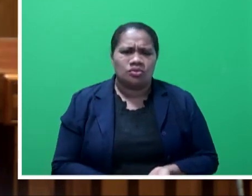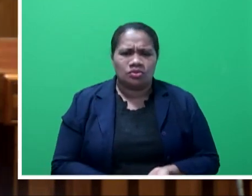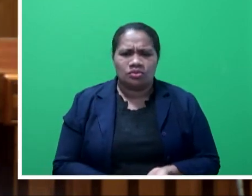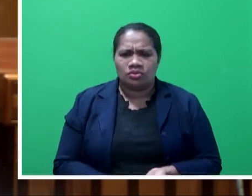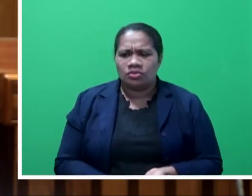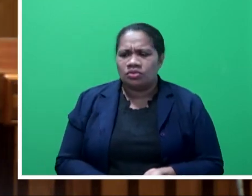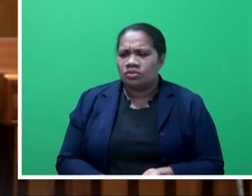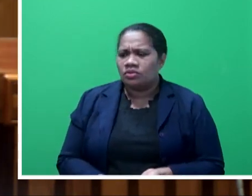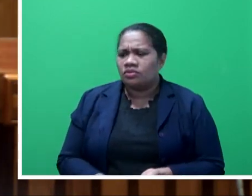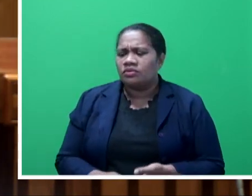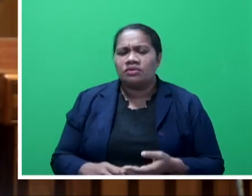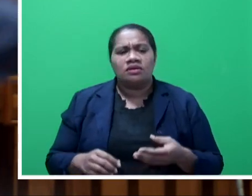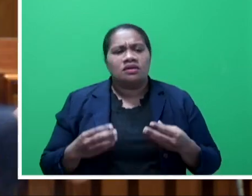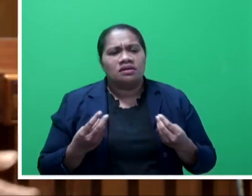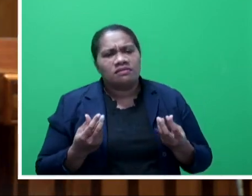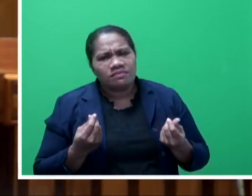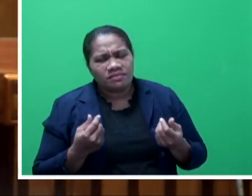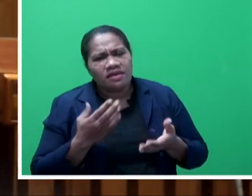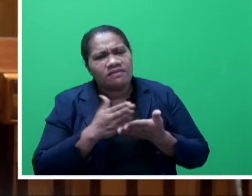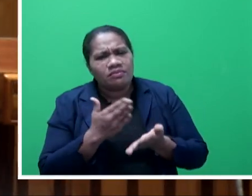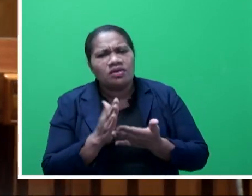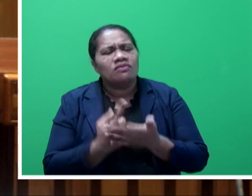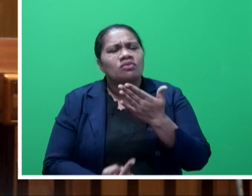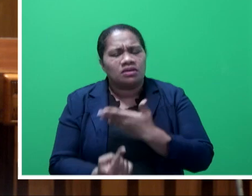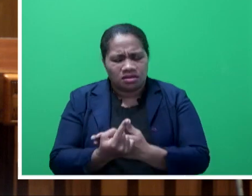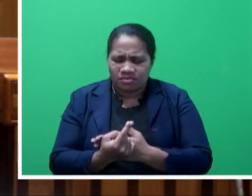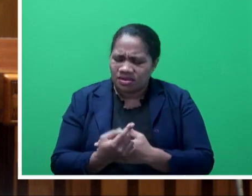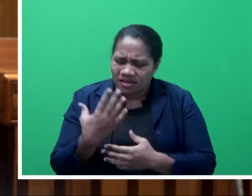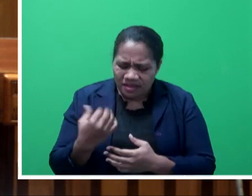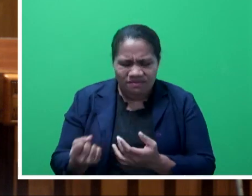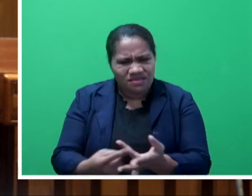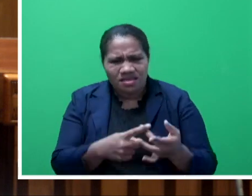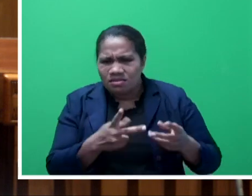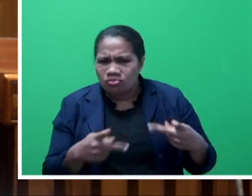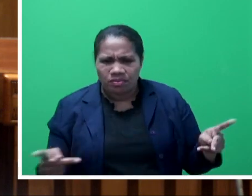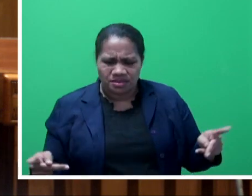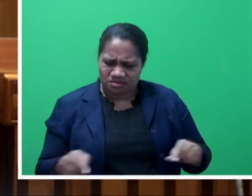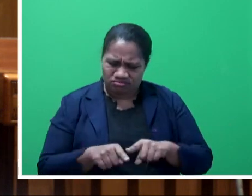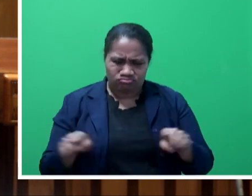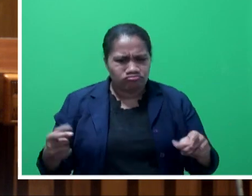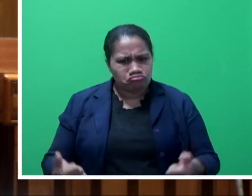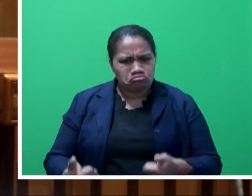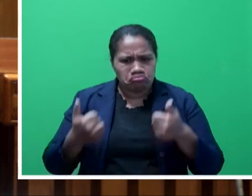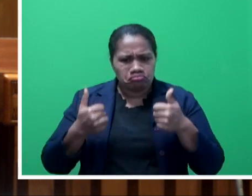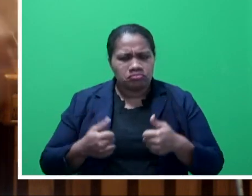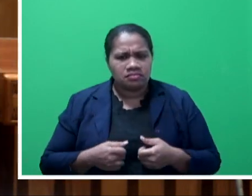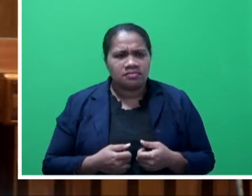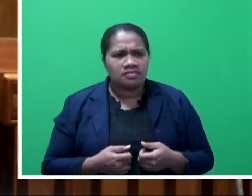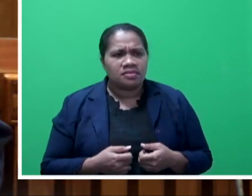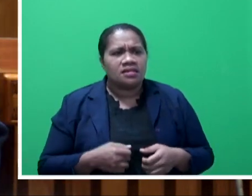over all the shares. They've got mortgage over other properties. They are well secured. They now on top of that have